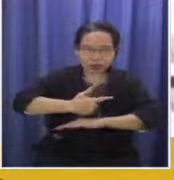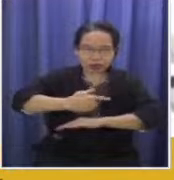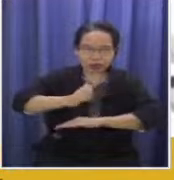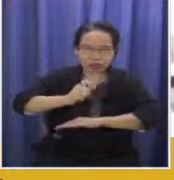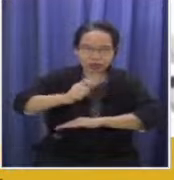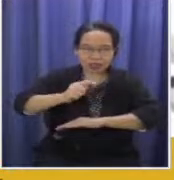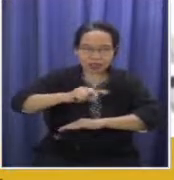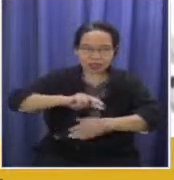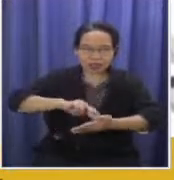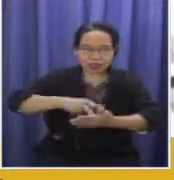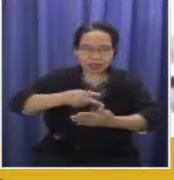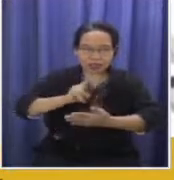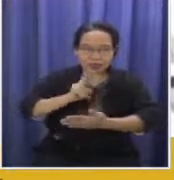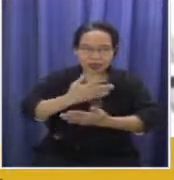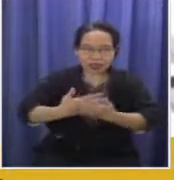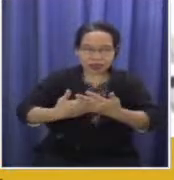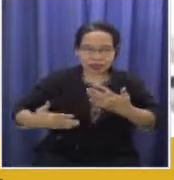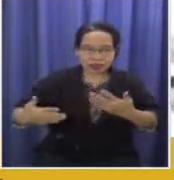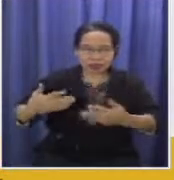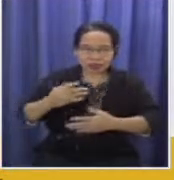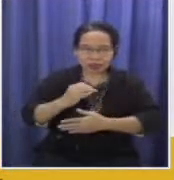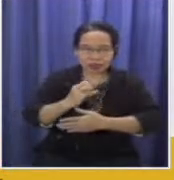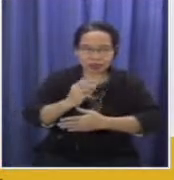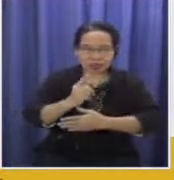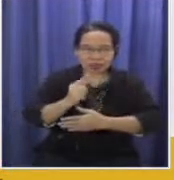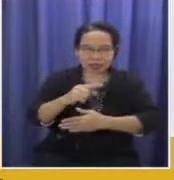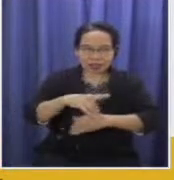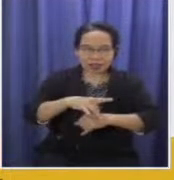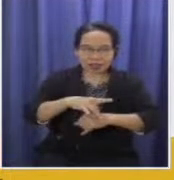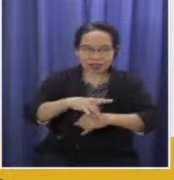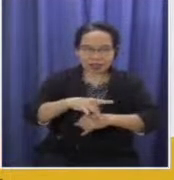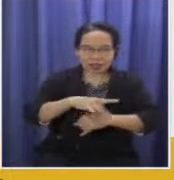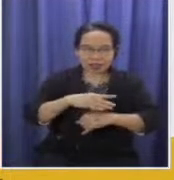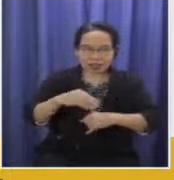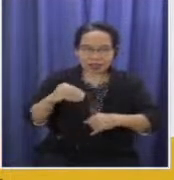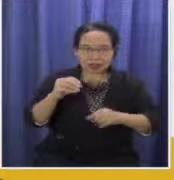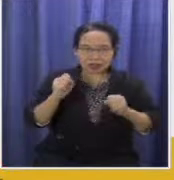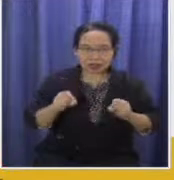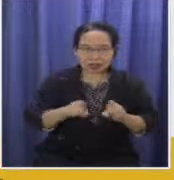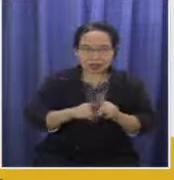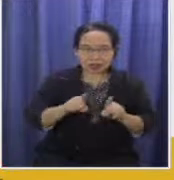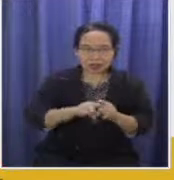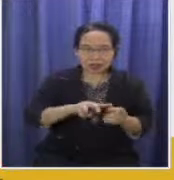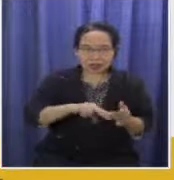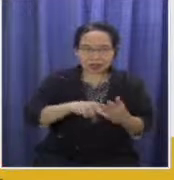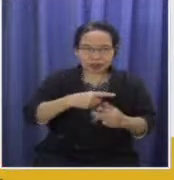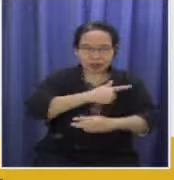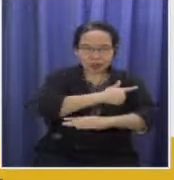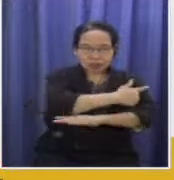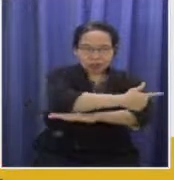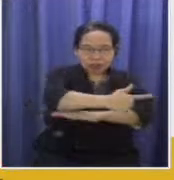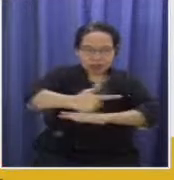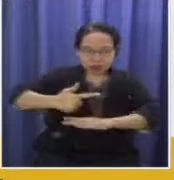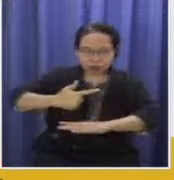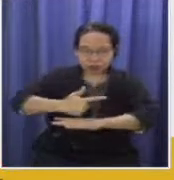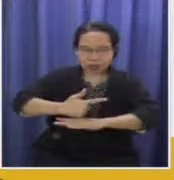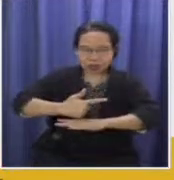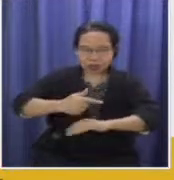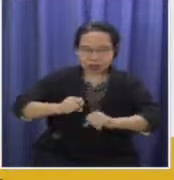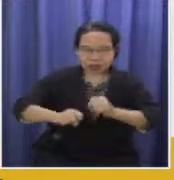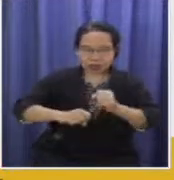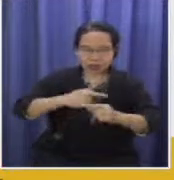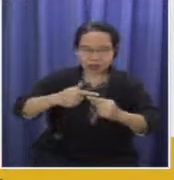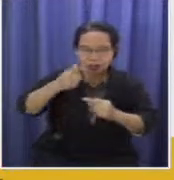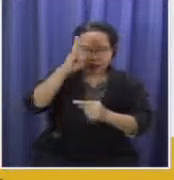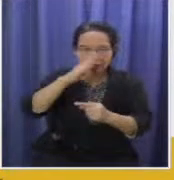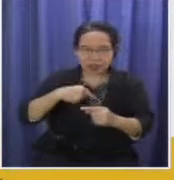Eretz means two things. Eretz means earth, and it can also mean ground. So when